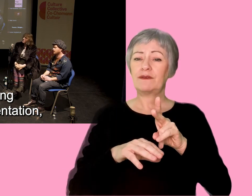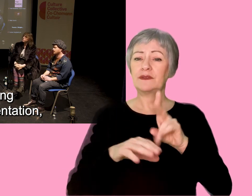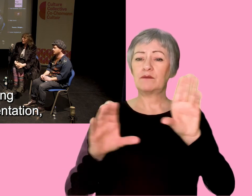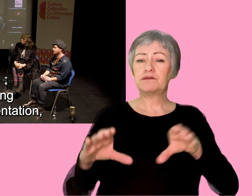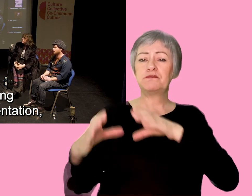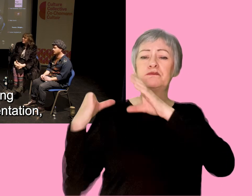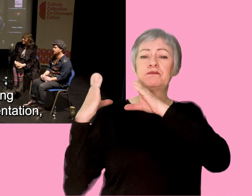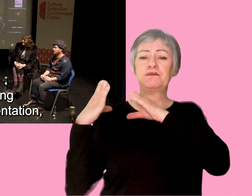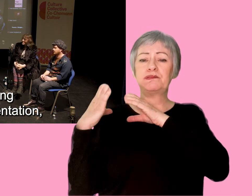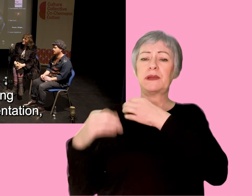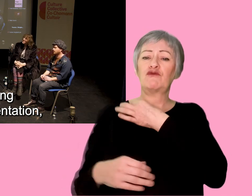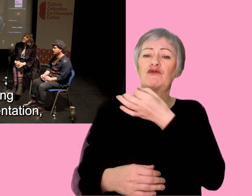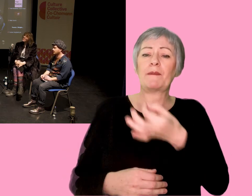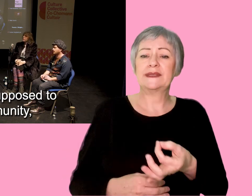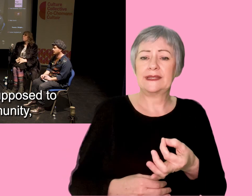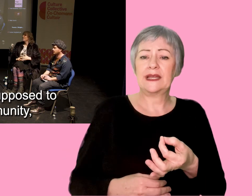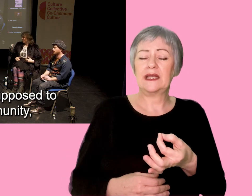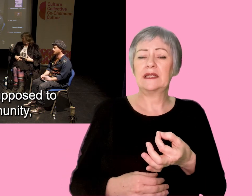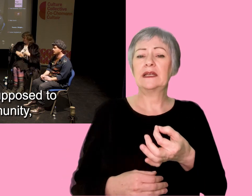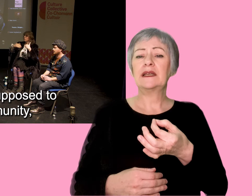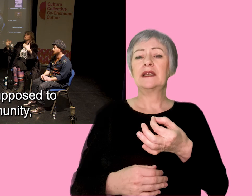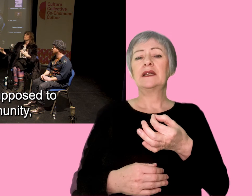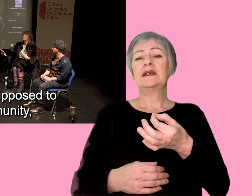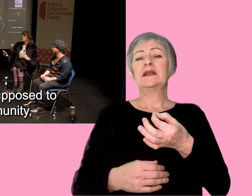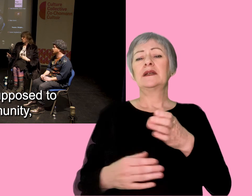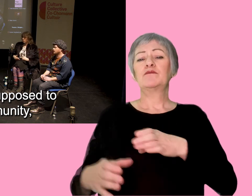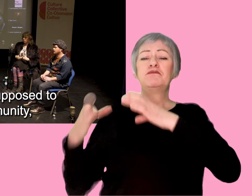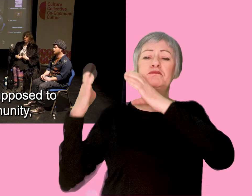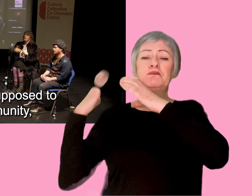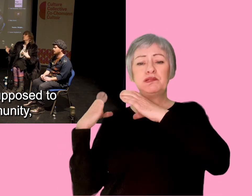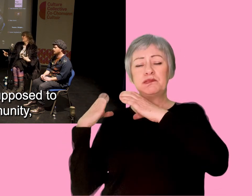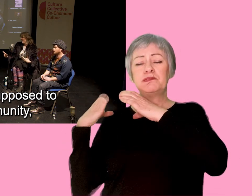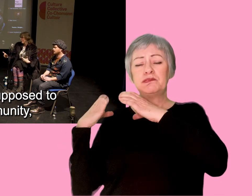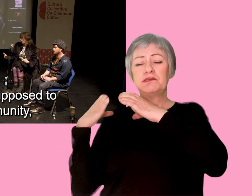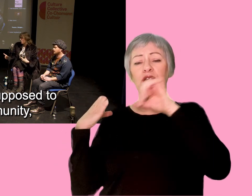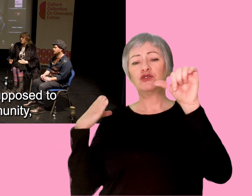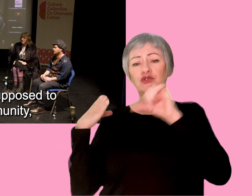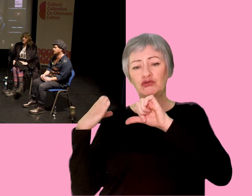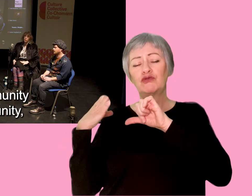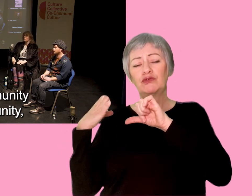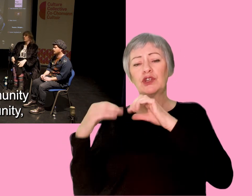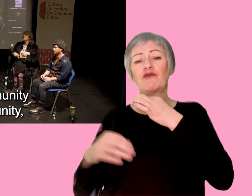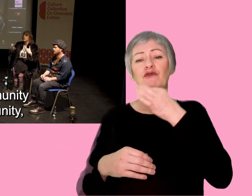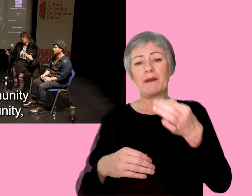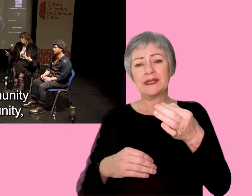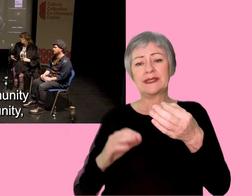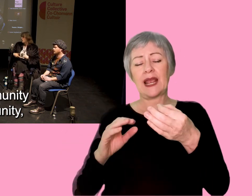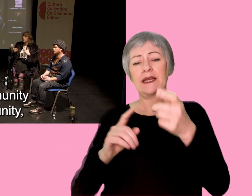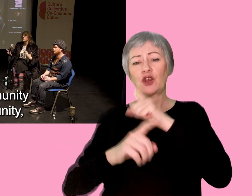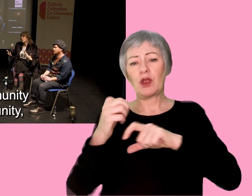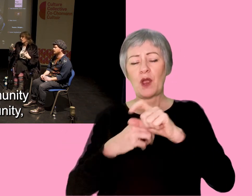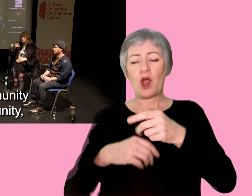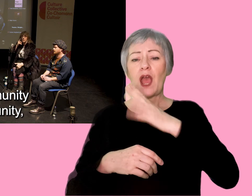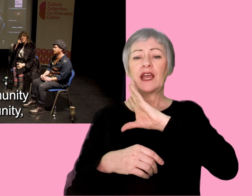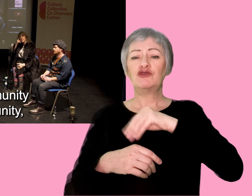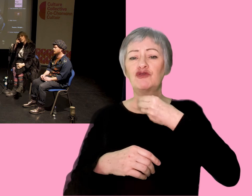burden of representation, the burden where I'm supposed to represent a community, often a trans community or a